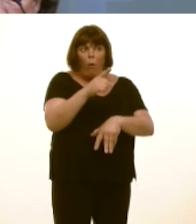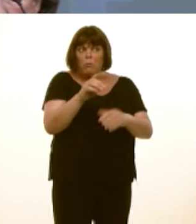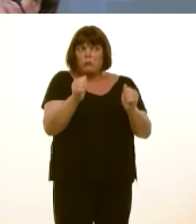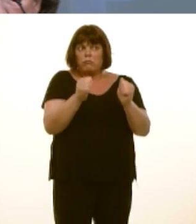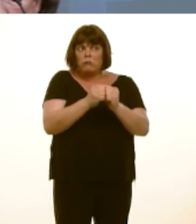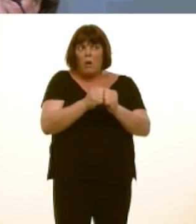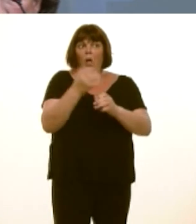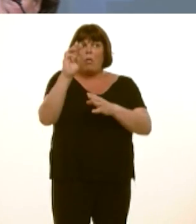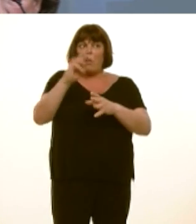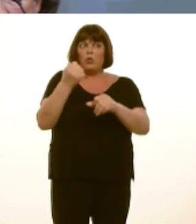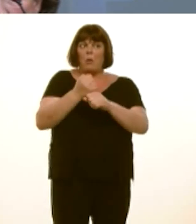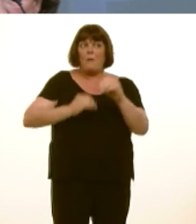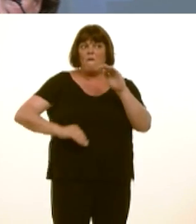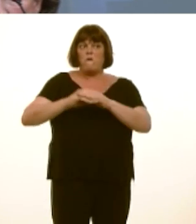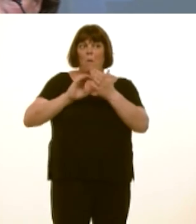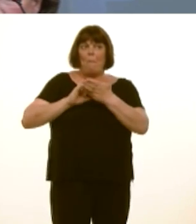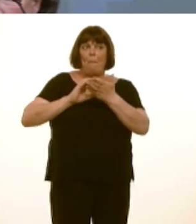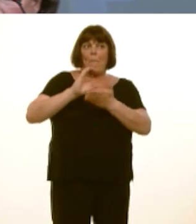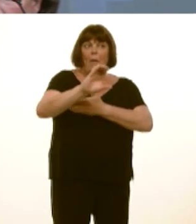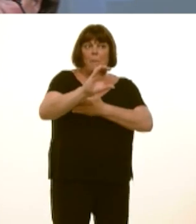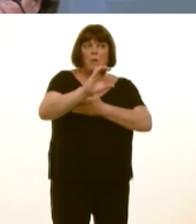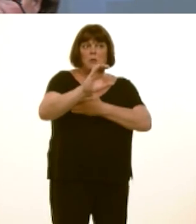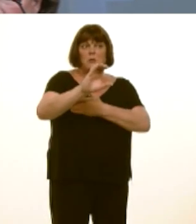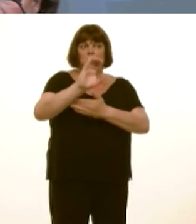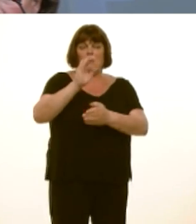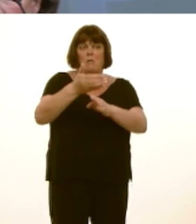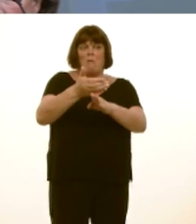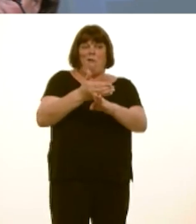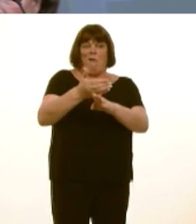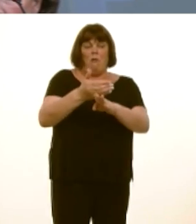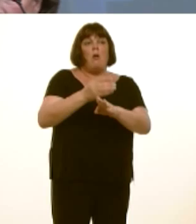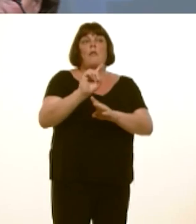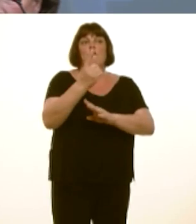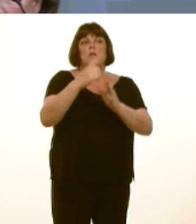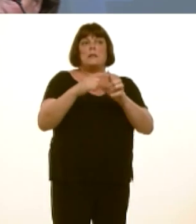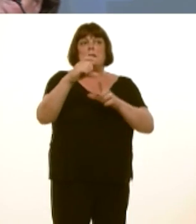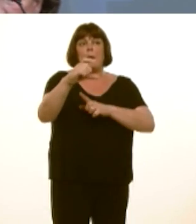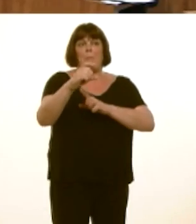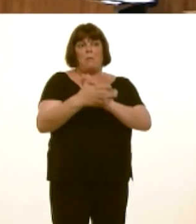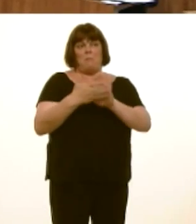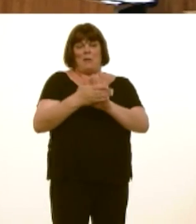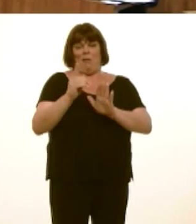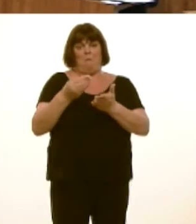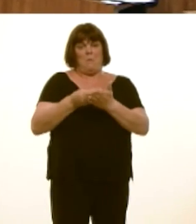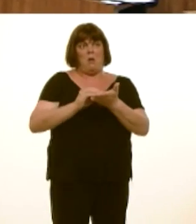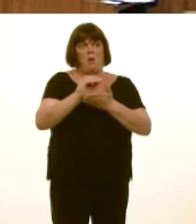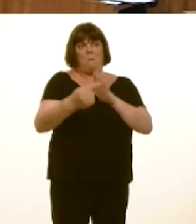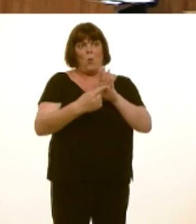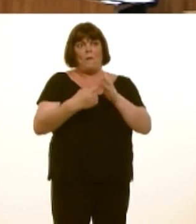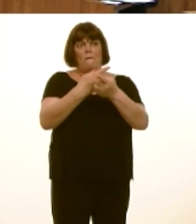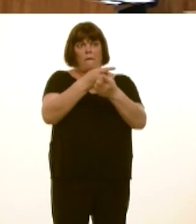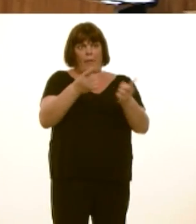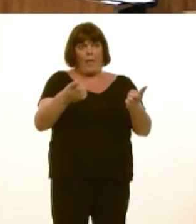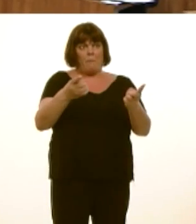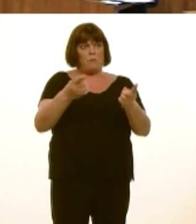able to make the full payment to businesses come December the 1st that are so important for the survival of those businesses, the length and breadth of